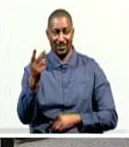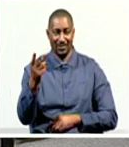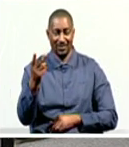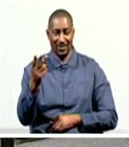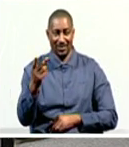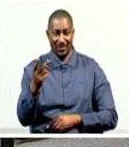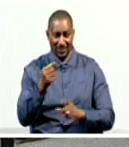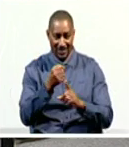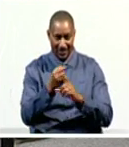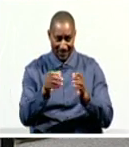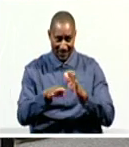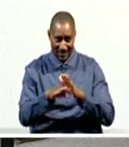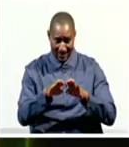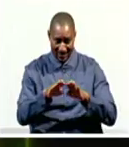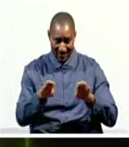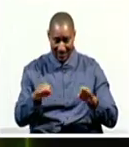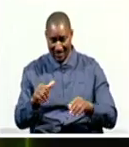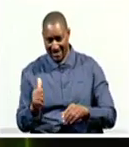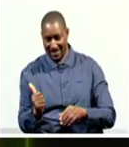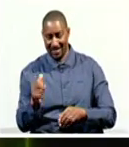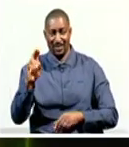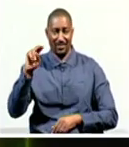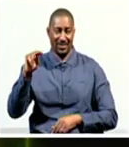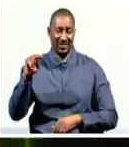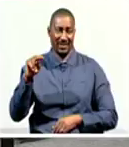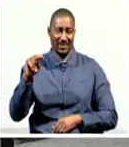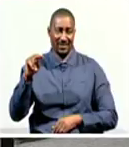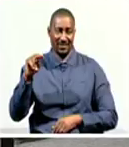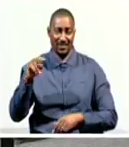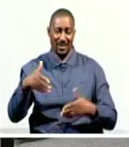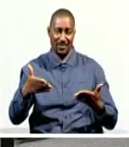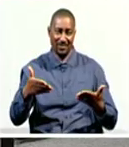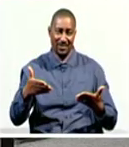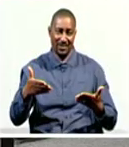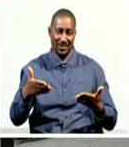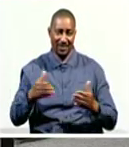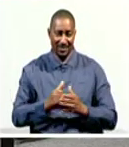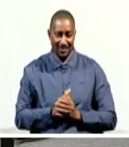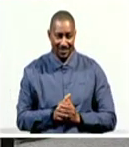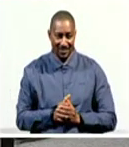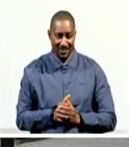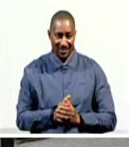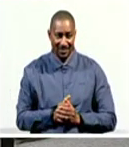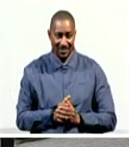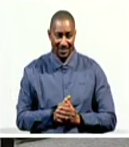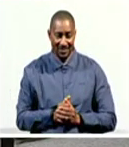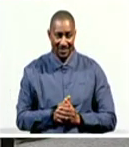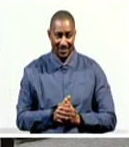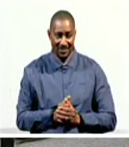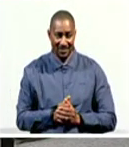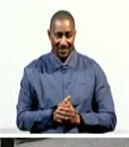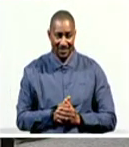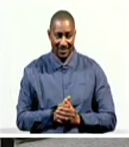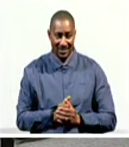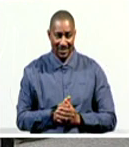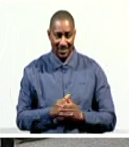implementation of another policy after this? Well, we have just been ushered into NDP6, which I